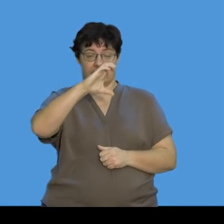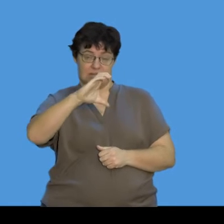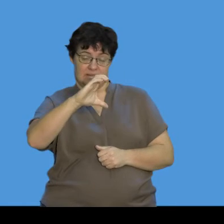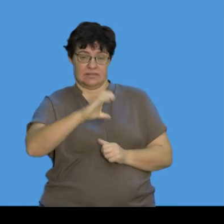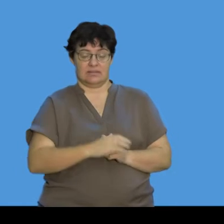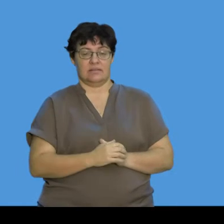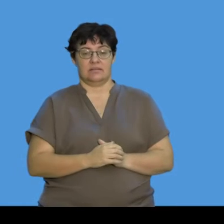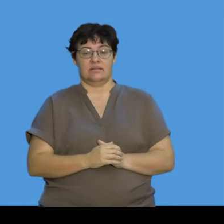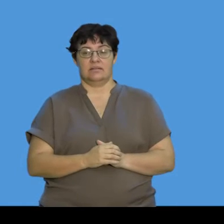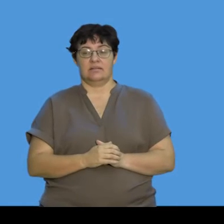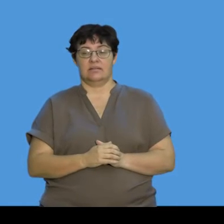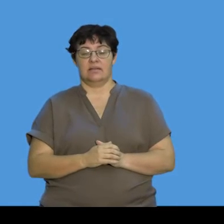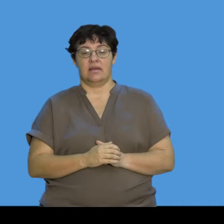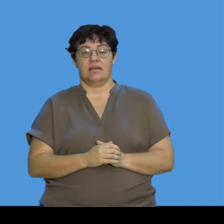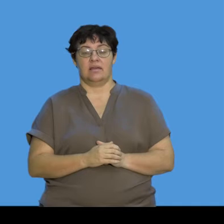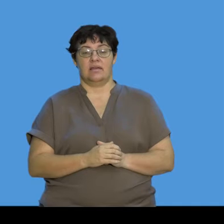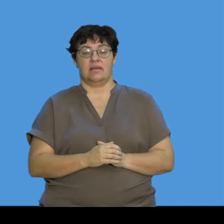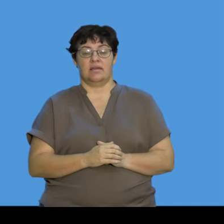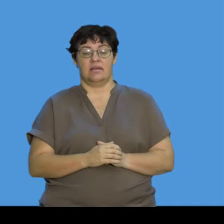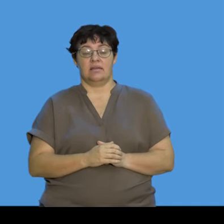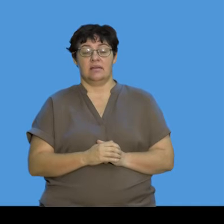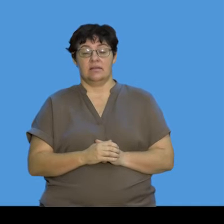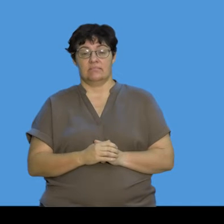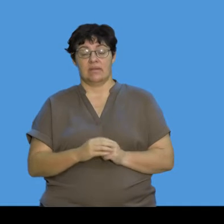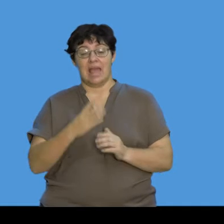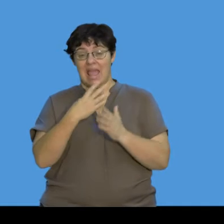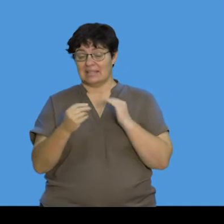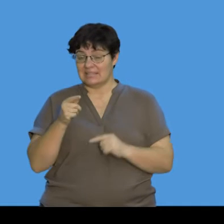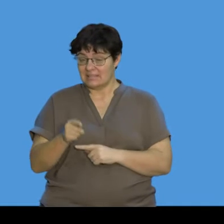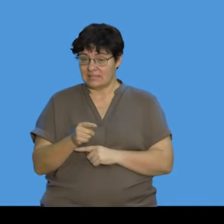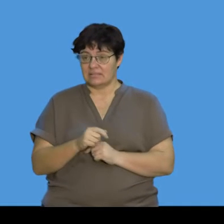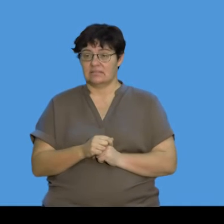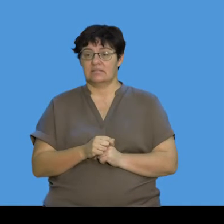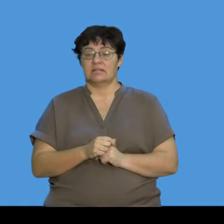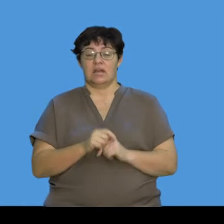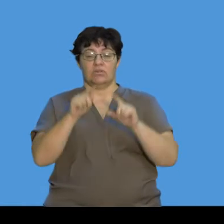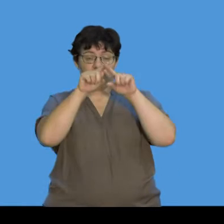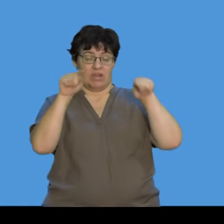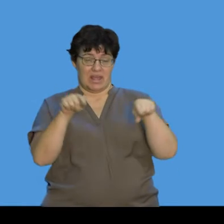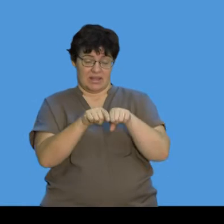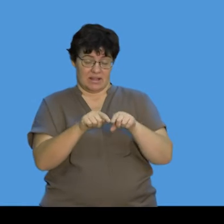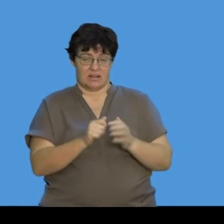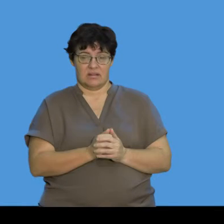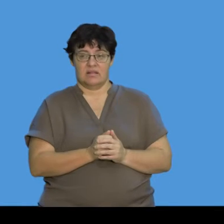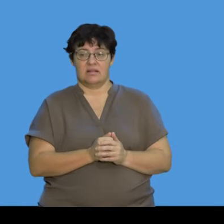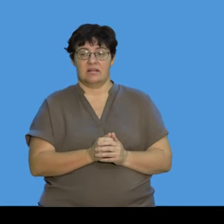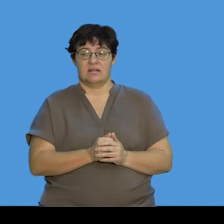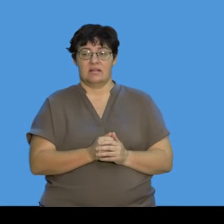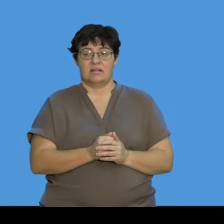AEC and triangle, so I'm just going to label them first so that we have a